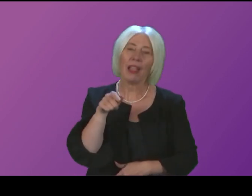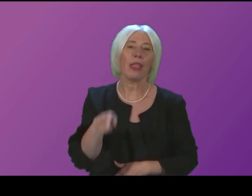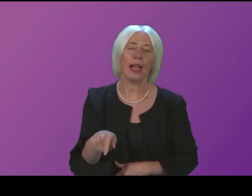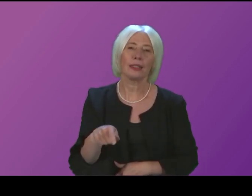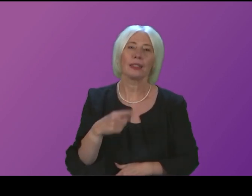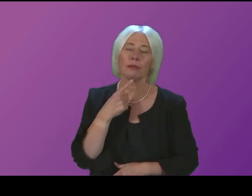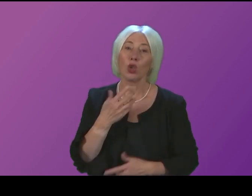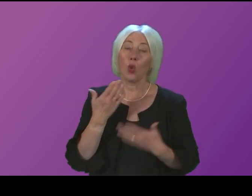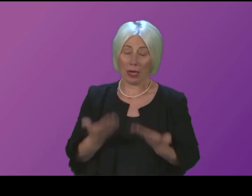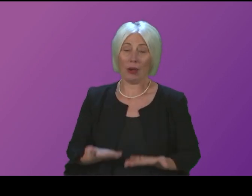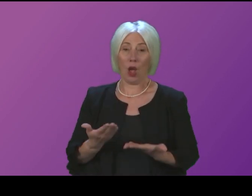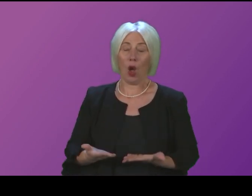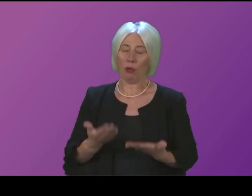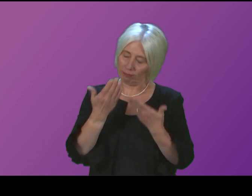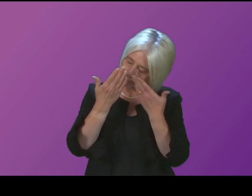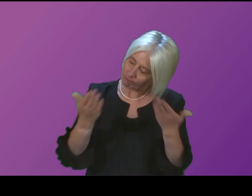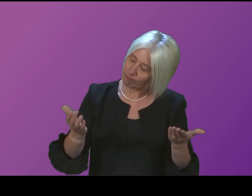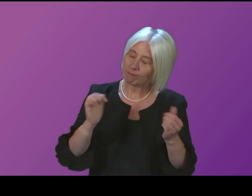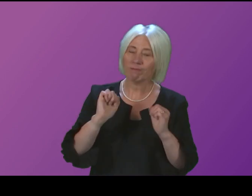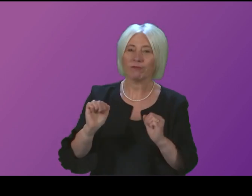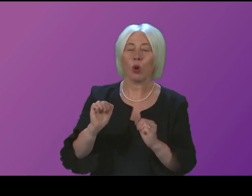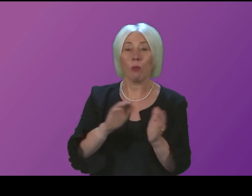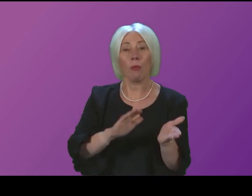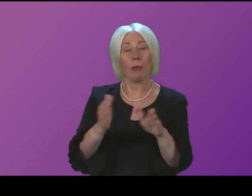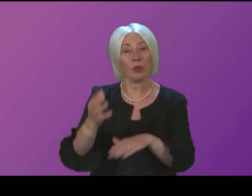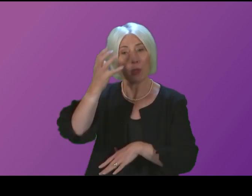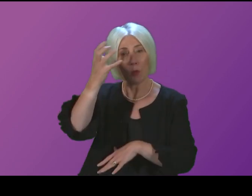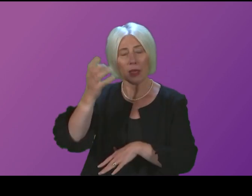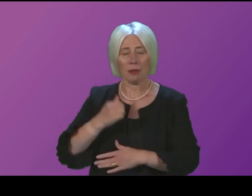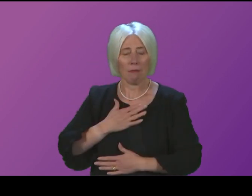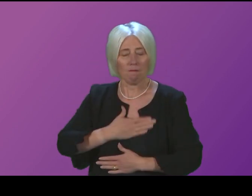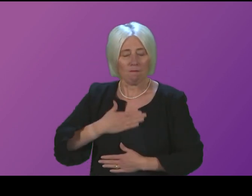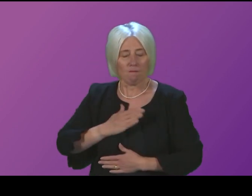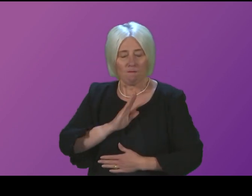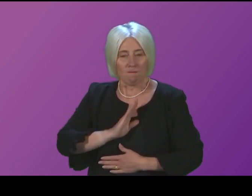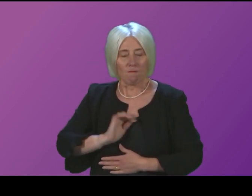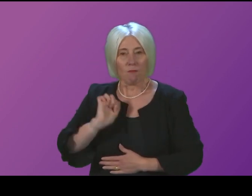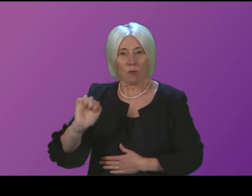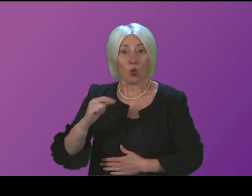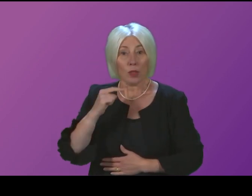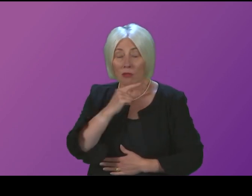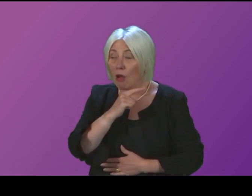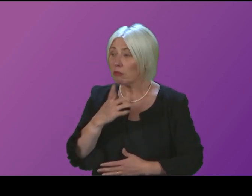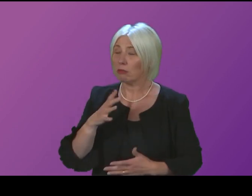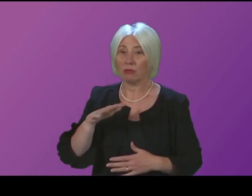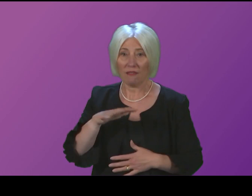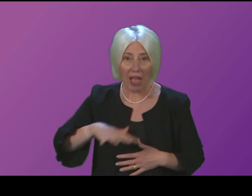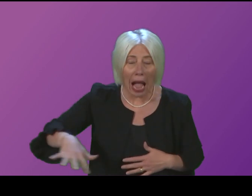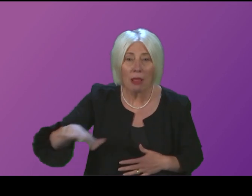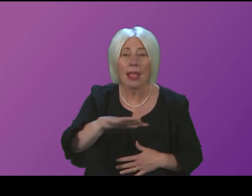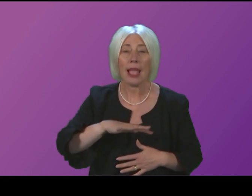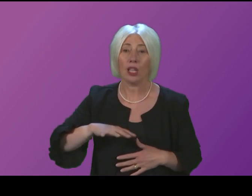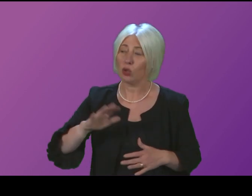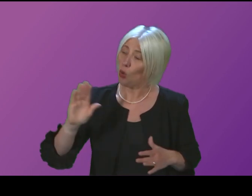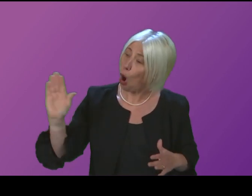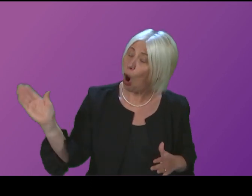we mark the death of the Queen, I offer my party's sincere condolences to her son, to all of his family, and to all those